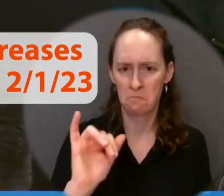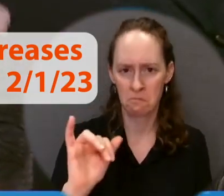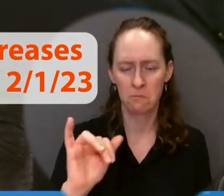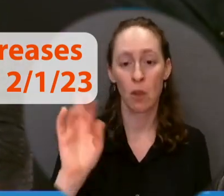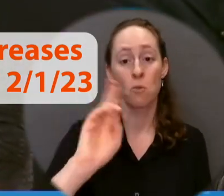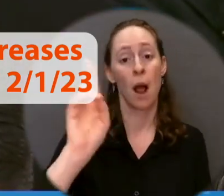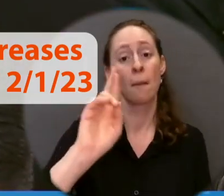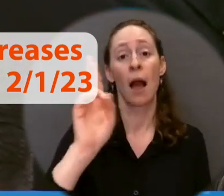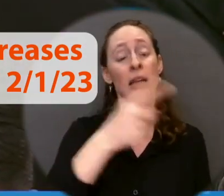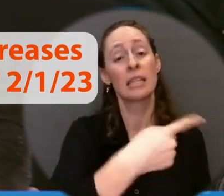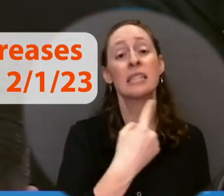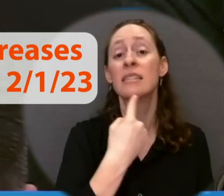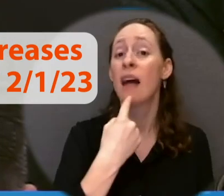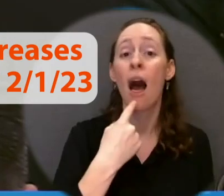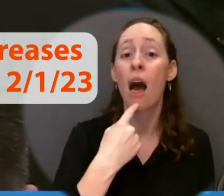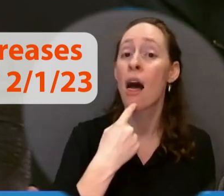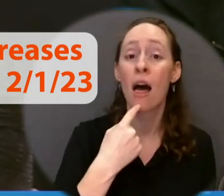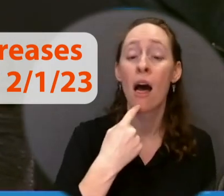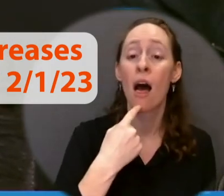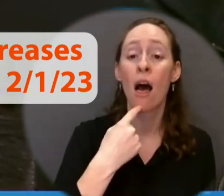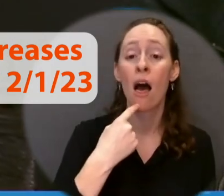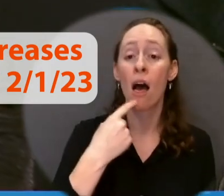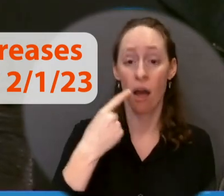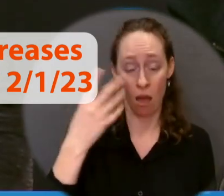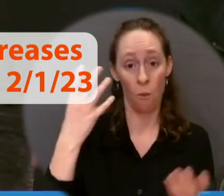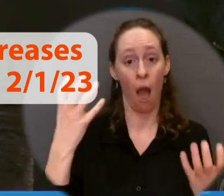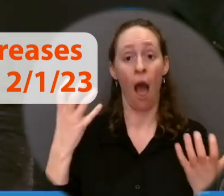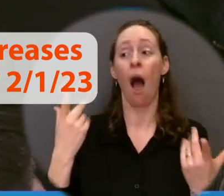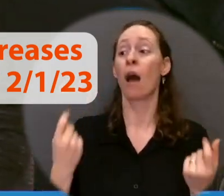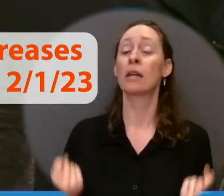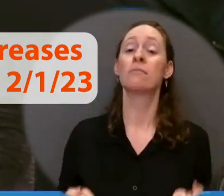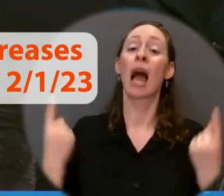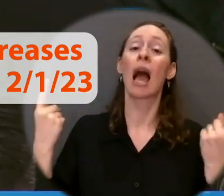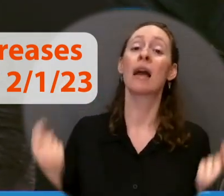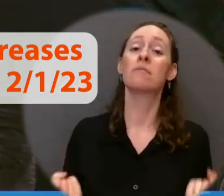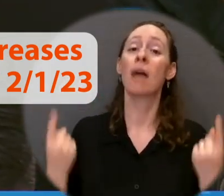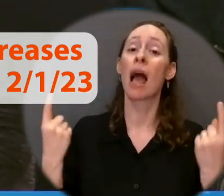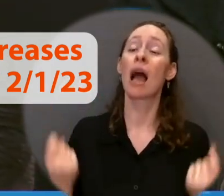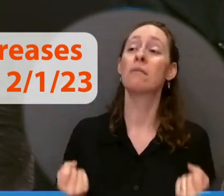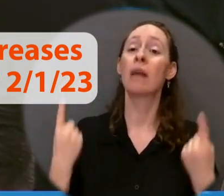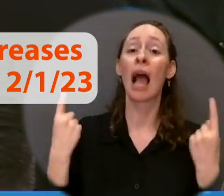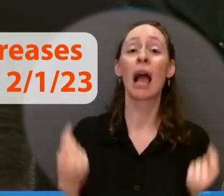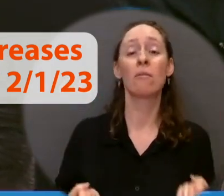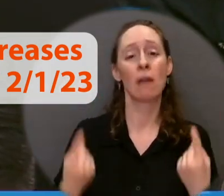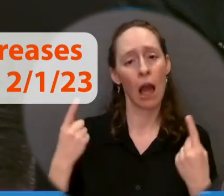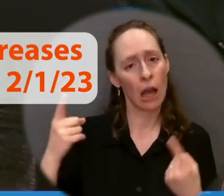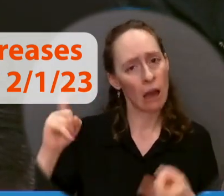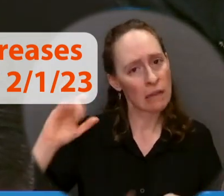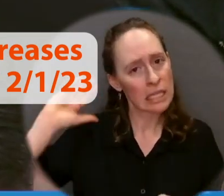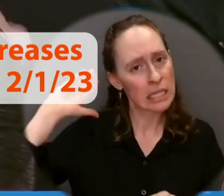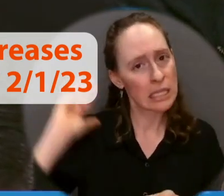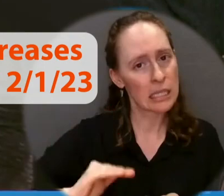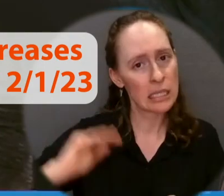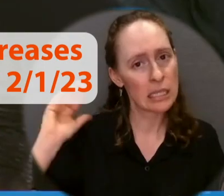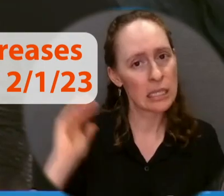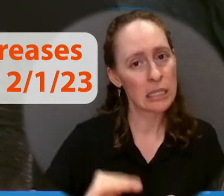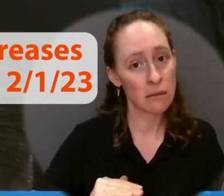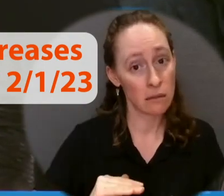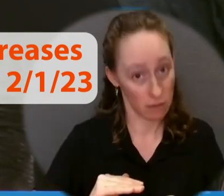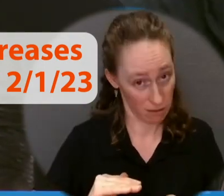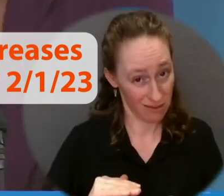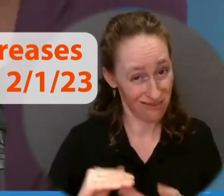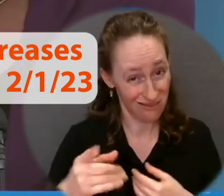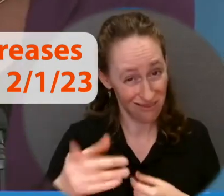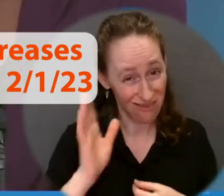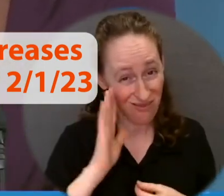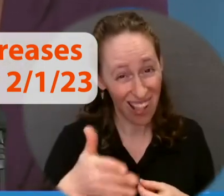a reduction in discretionary spending. Is that something the president is in any way open to, or will he put forward a budget on March 9th that increases discretionary spending? So I'm not